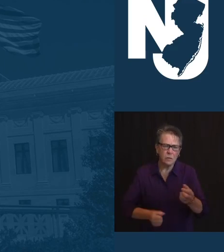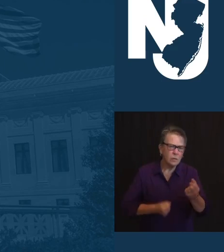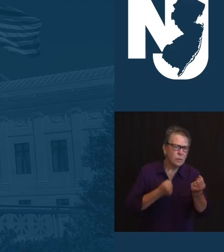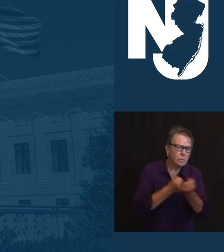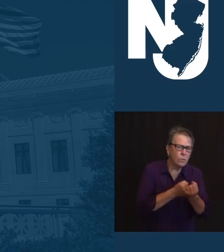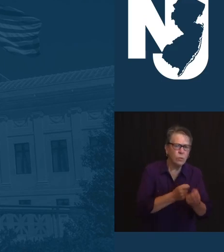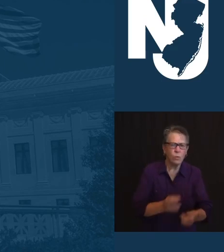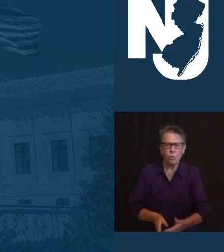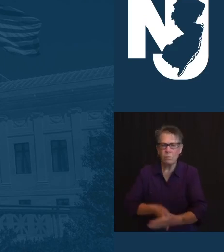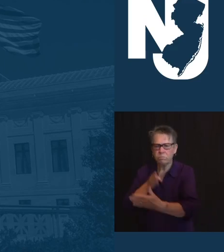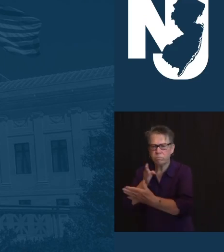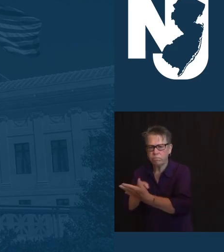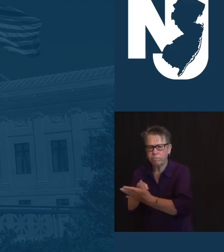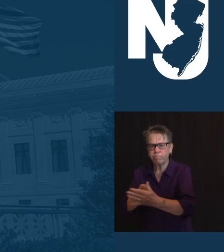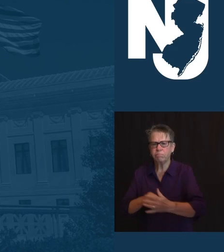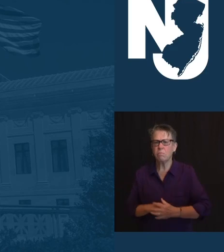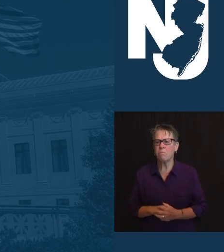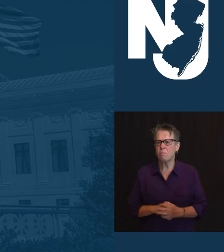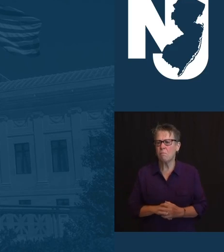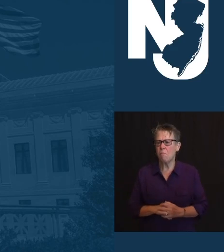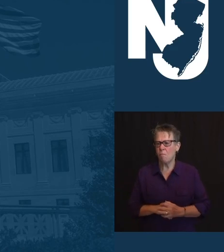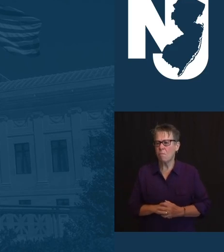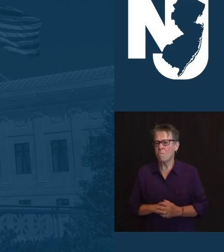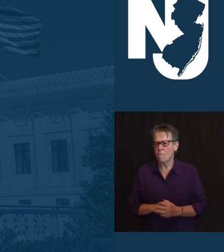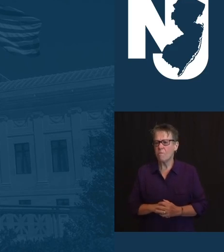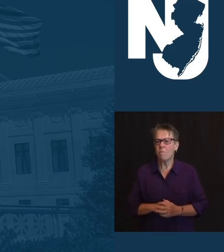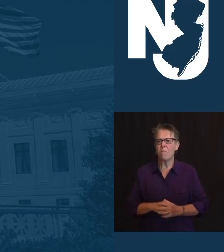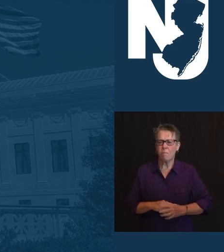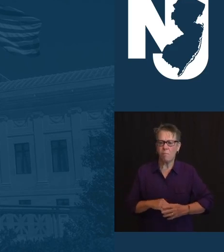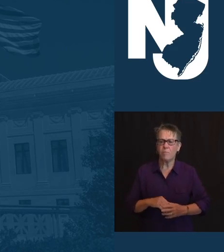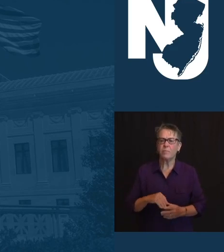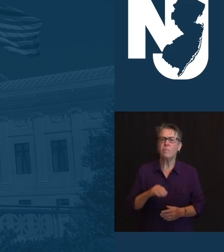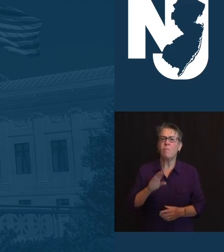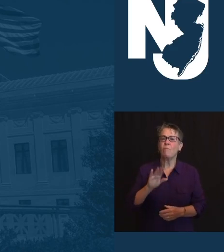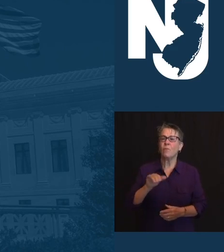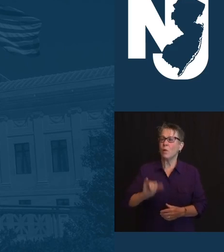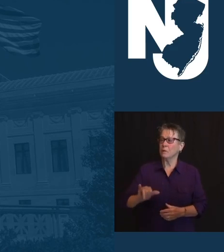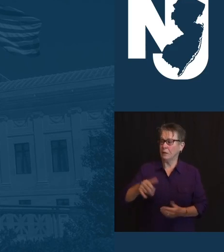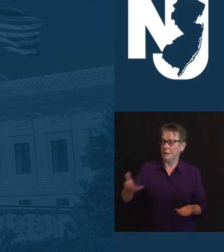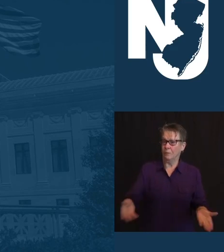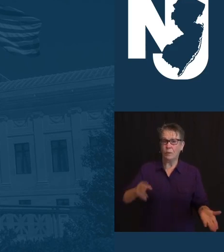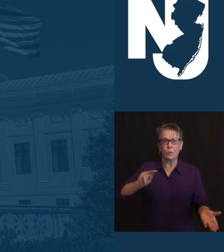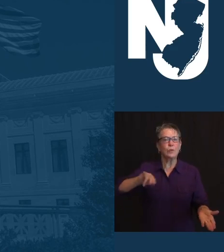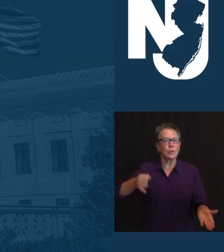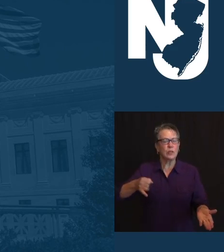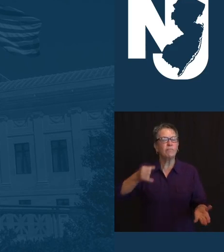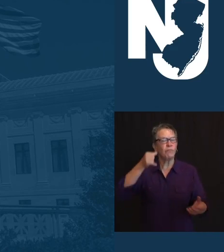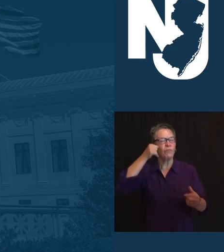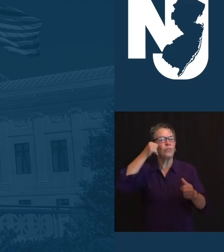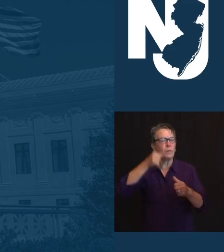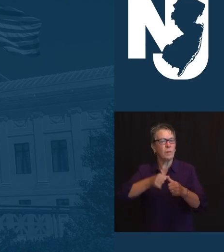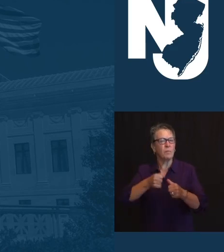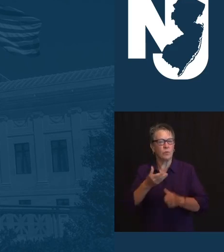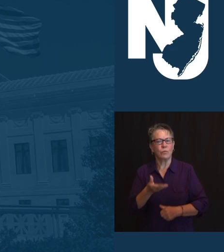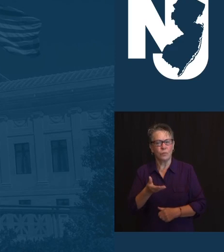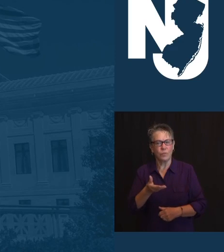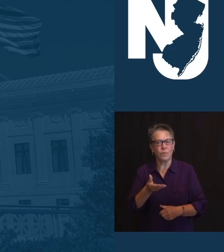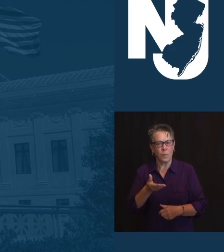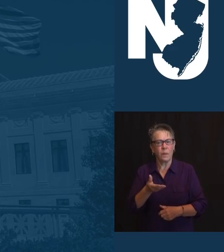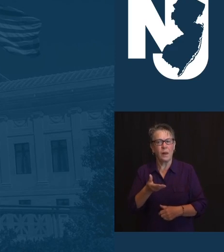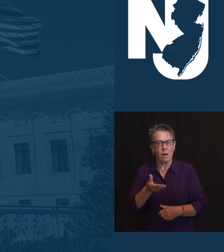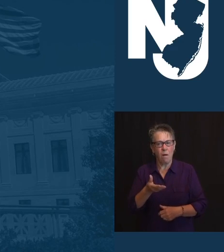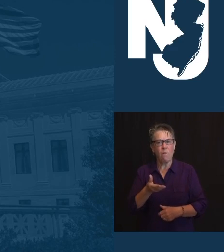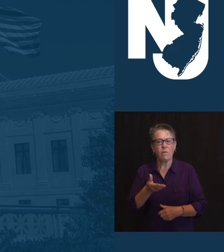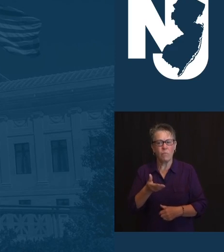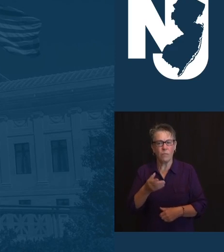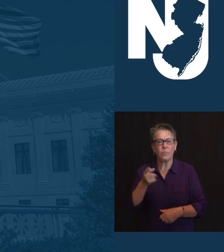life. From 1963 to 1972, Justice Ginsburg was a sought-after professor at the Rutgers Newark School of